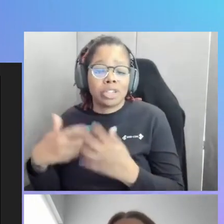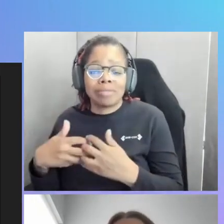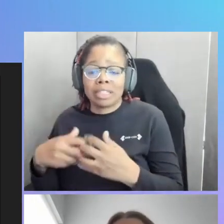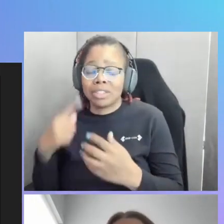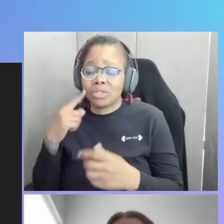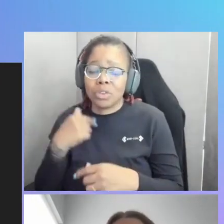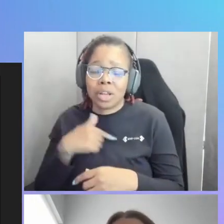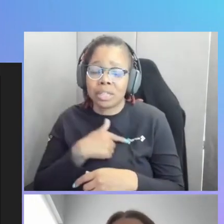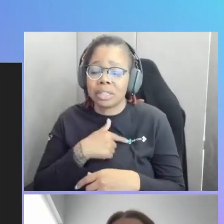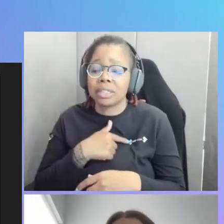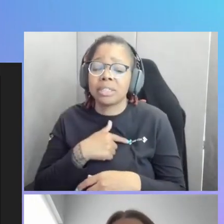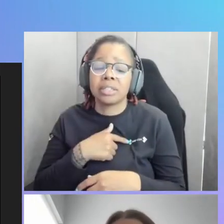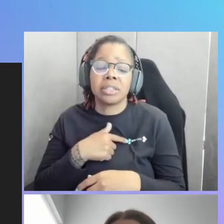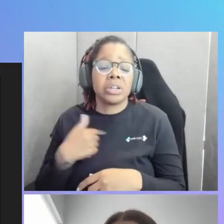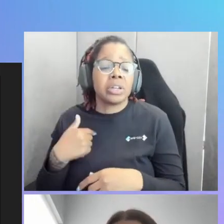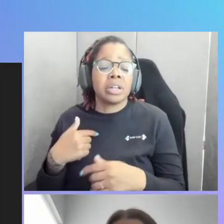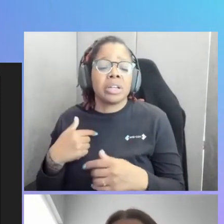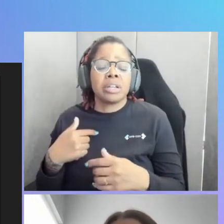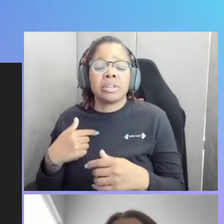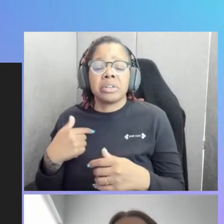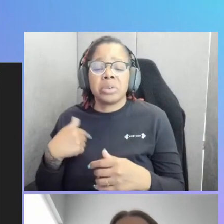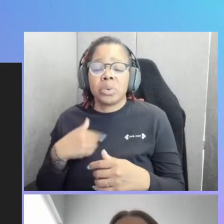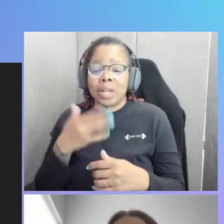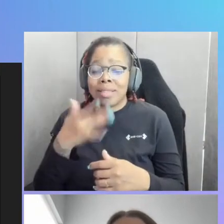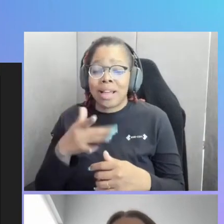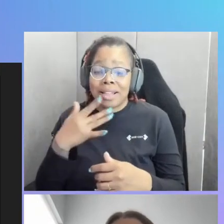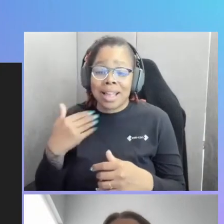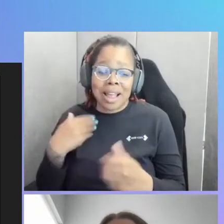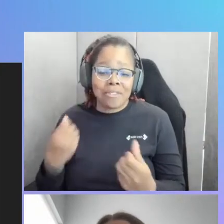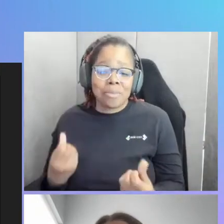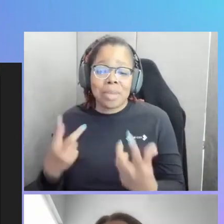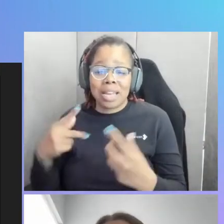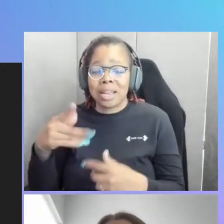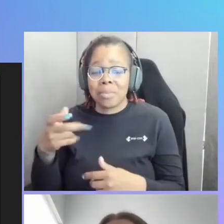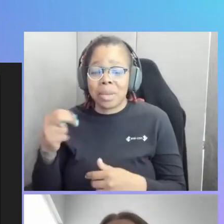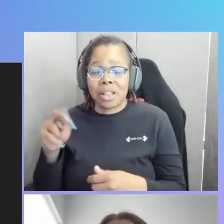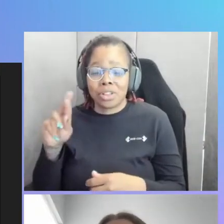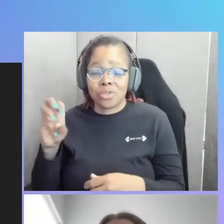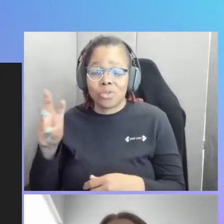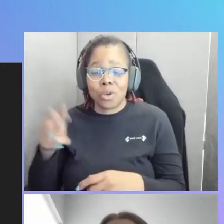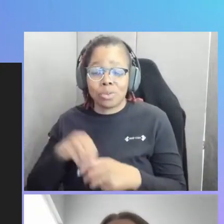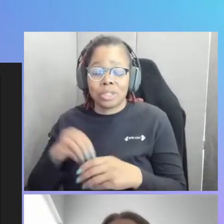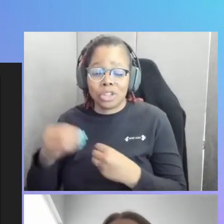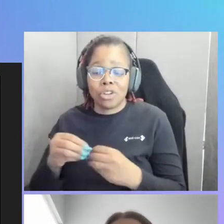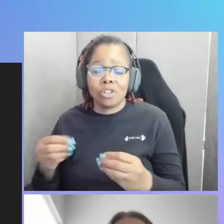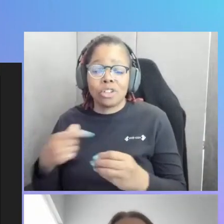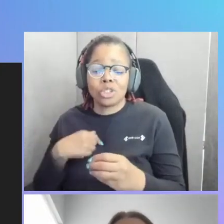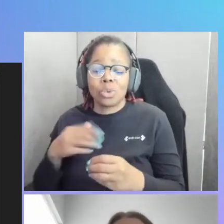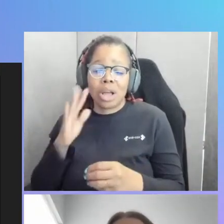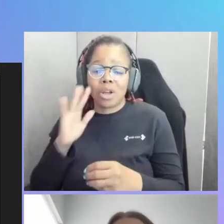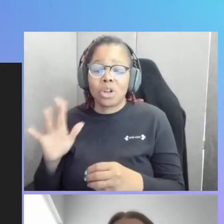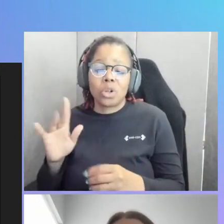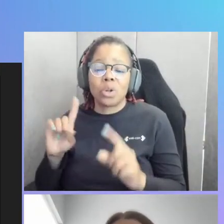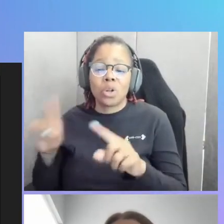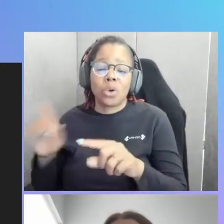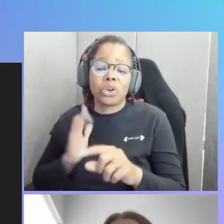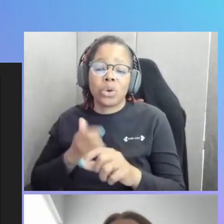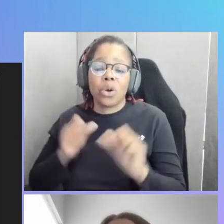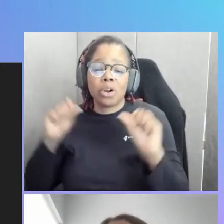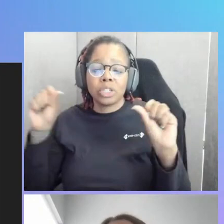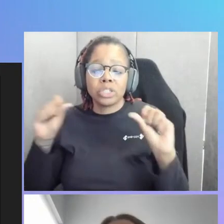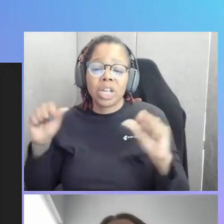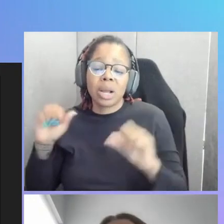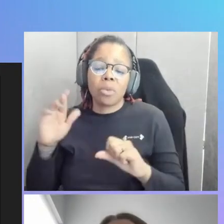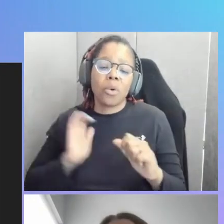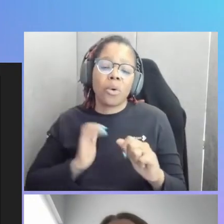us, we are lucky to have a lot of Peloton rows at the office. So I would go up to our gym, or I would go into the